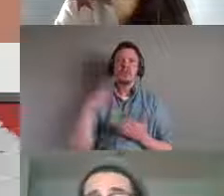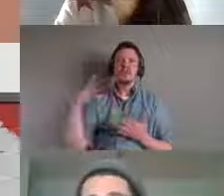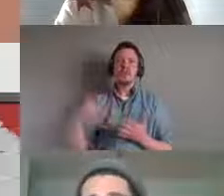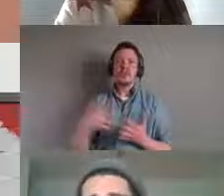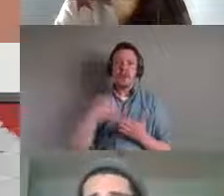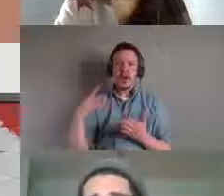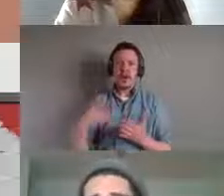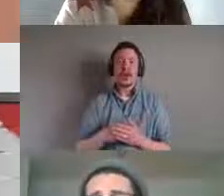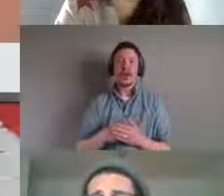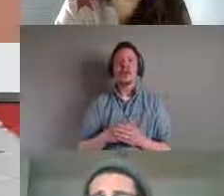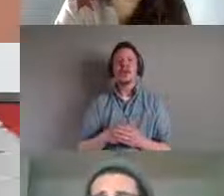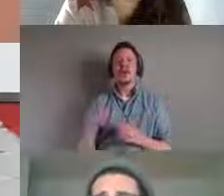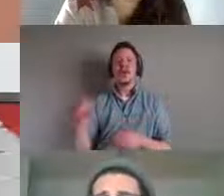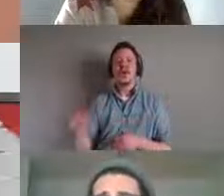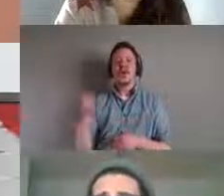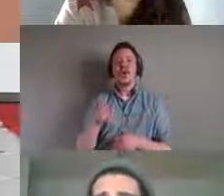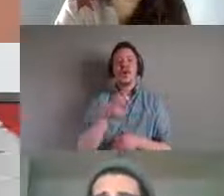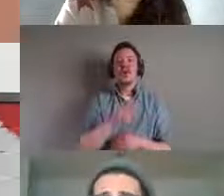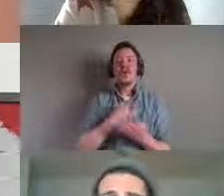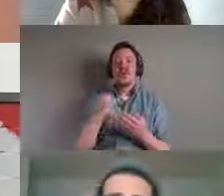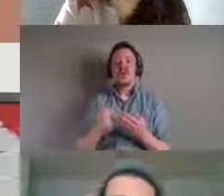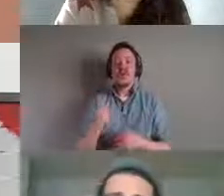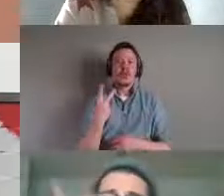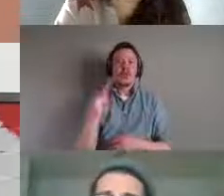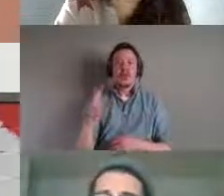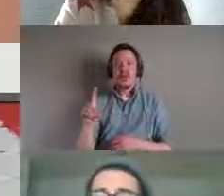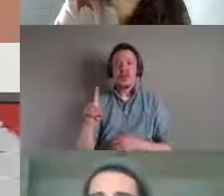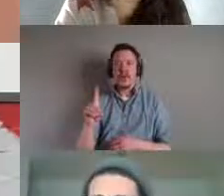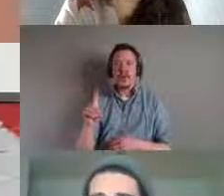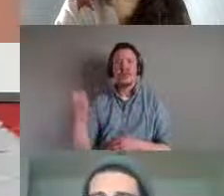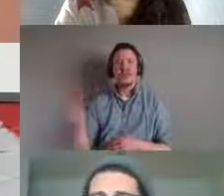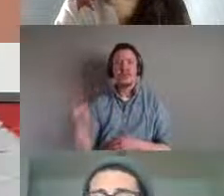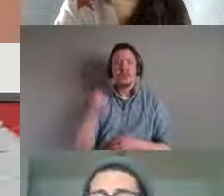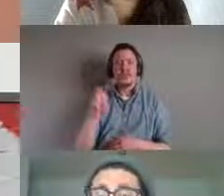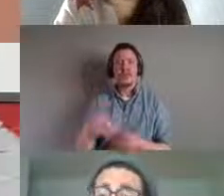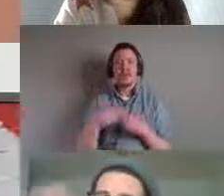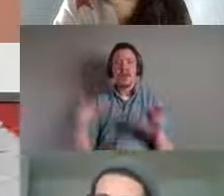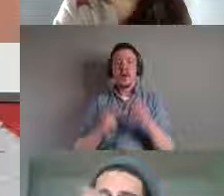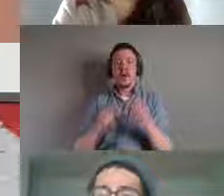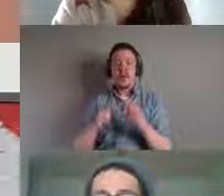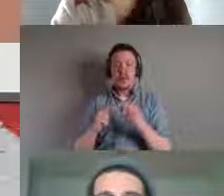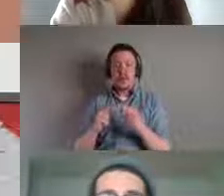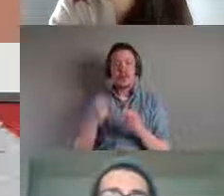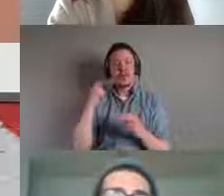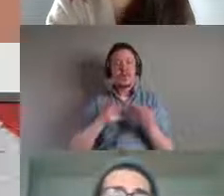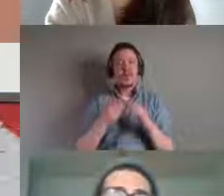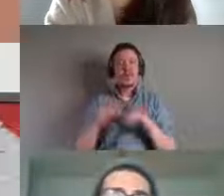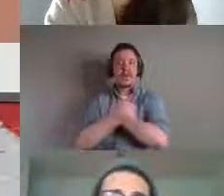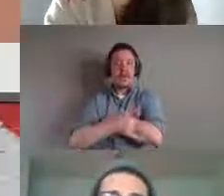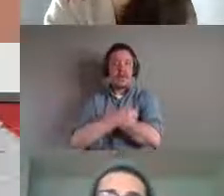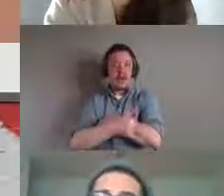portable works, which are 2D works that move between public buildings, both for the city and the